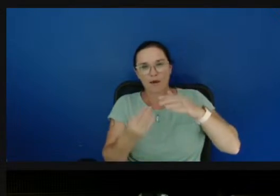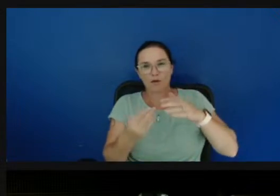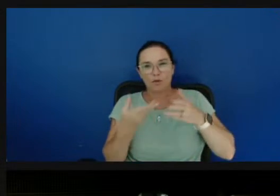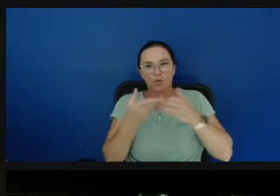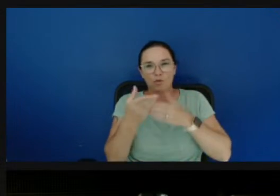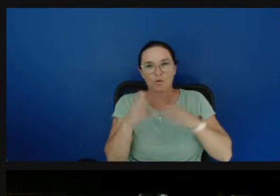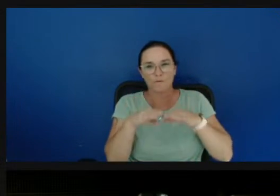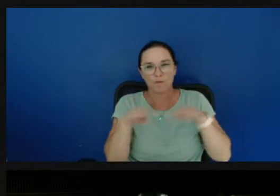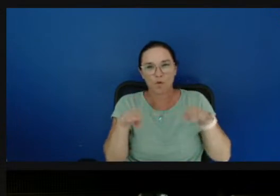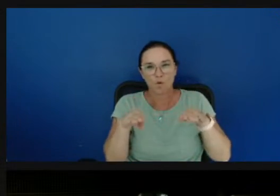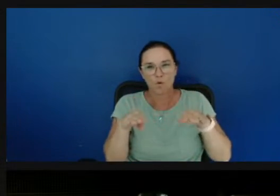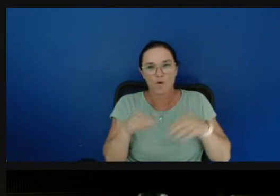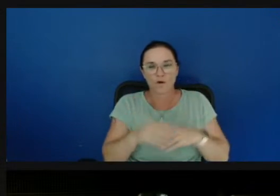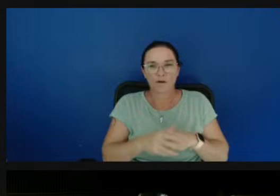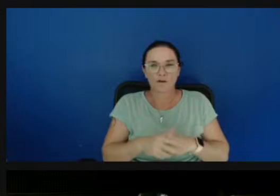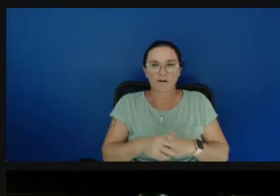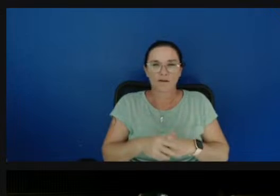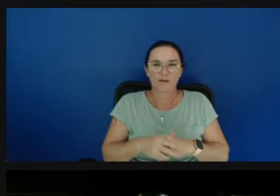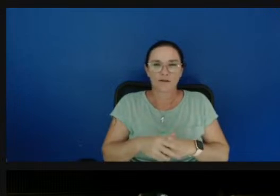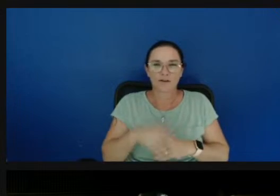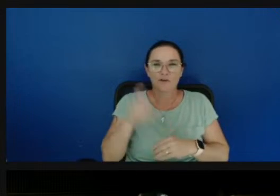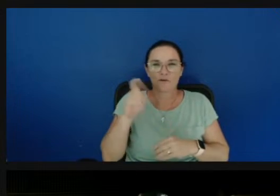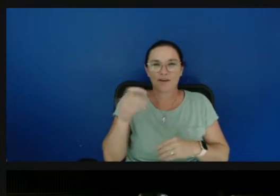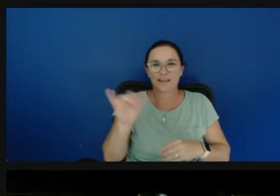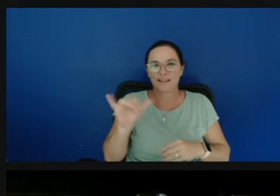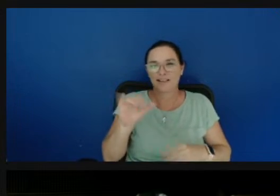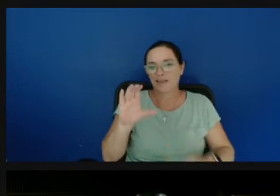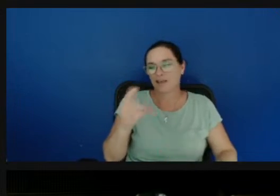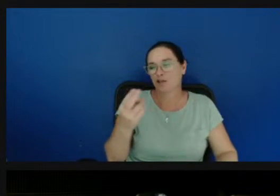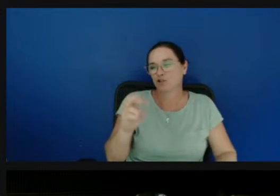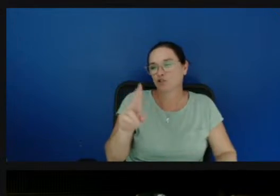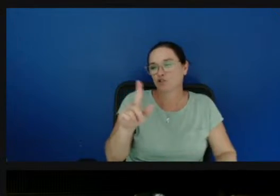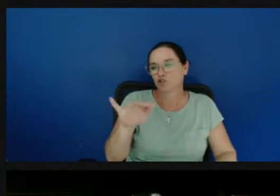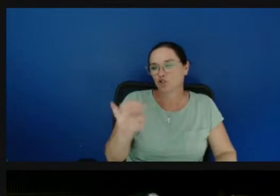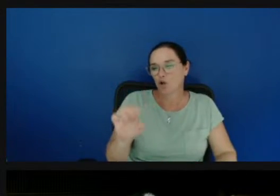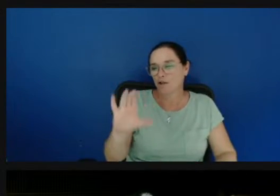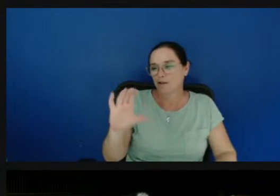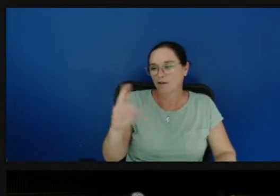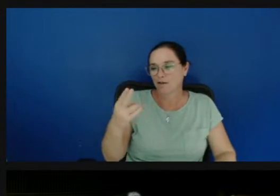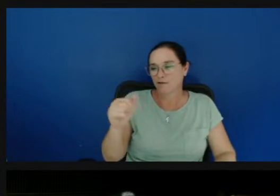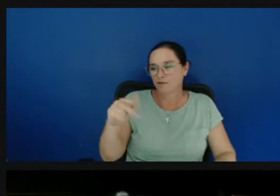I think all we're missing is like kind of Charlie Chaplin music here in some of these